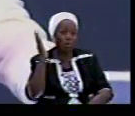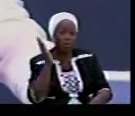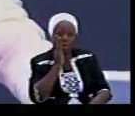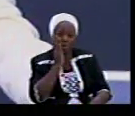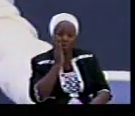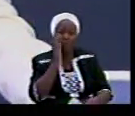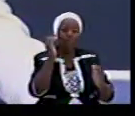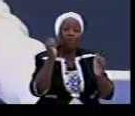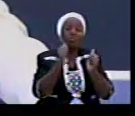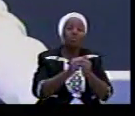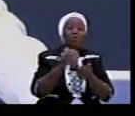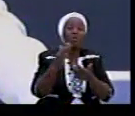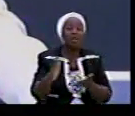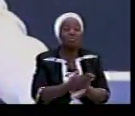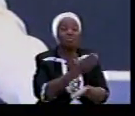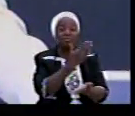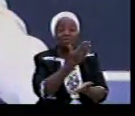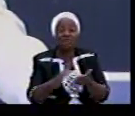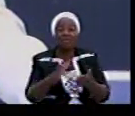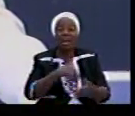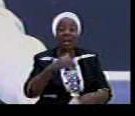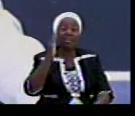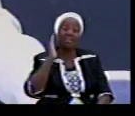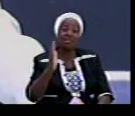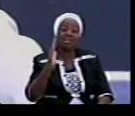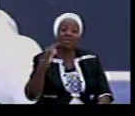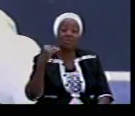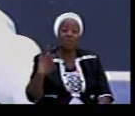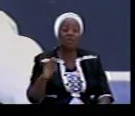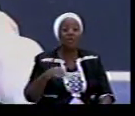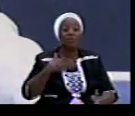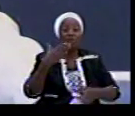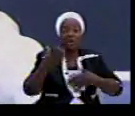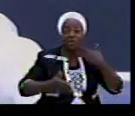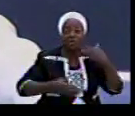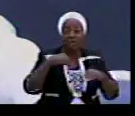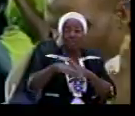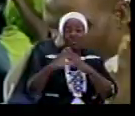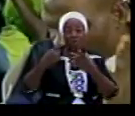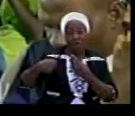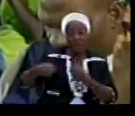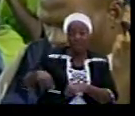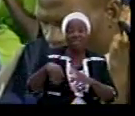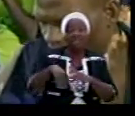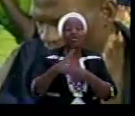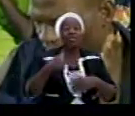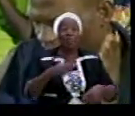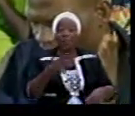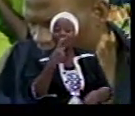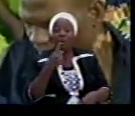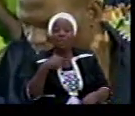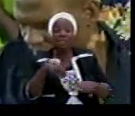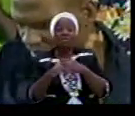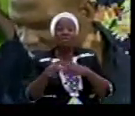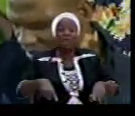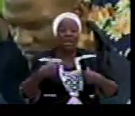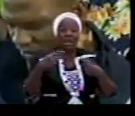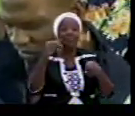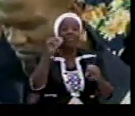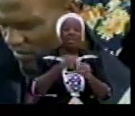joy in your heart, in your mouth, in your life, in Jesus' name.